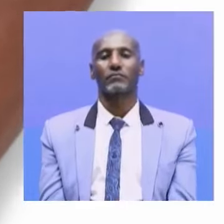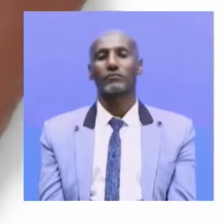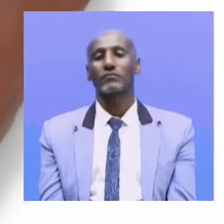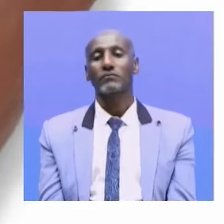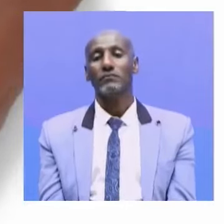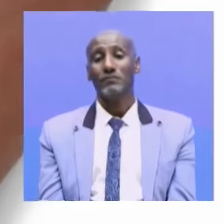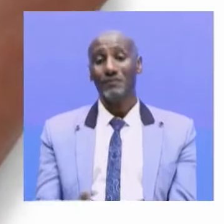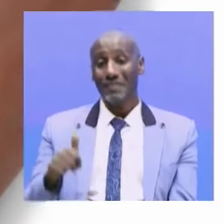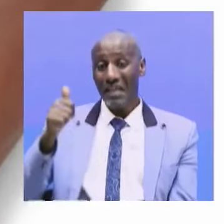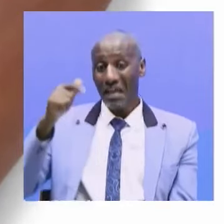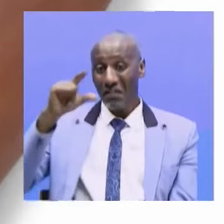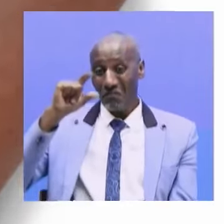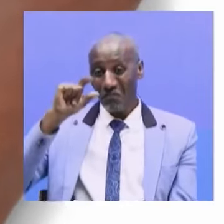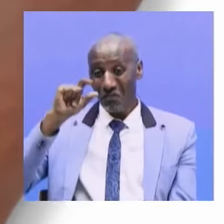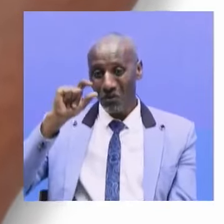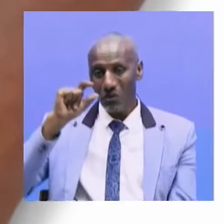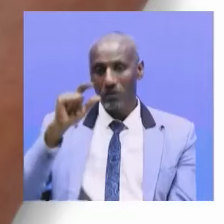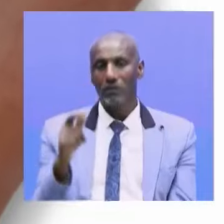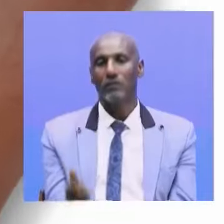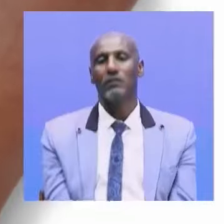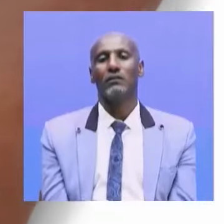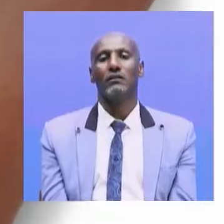a few,